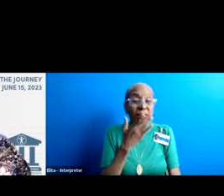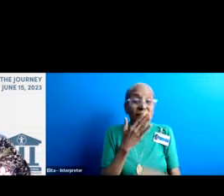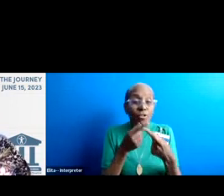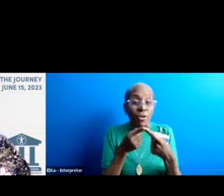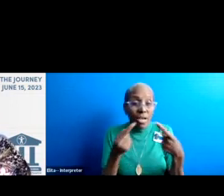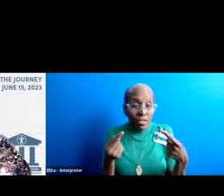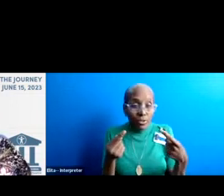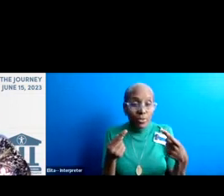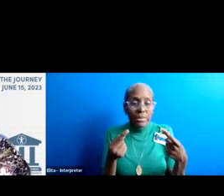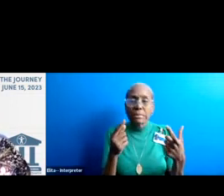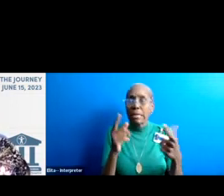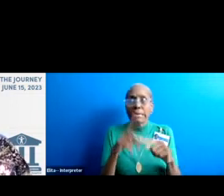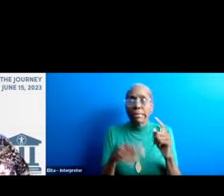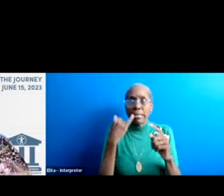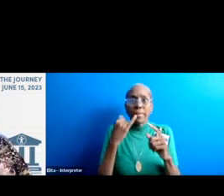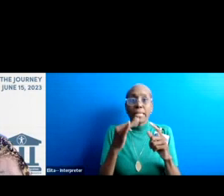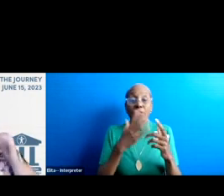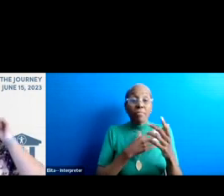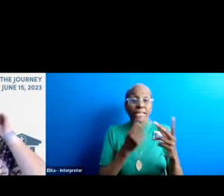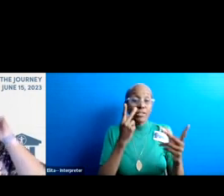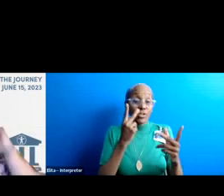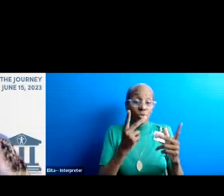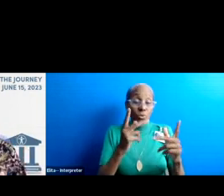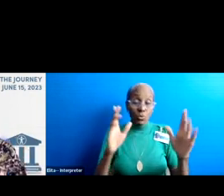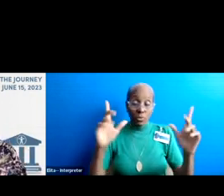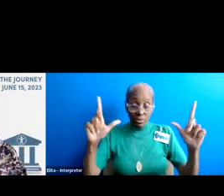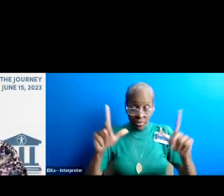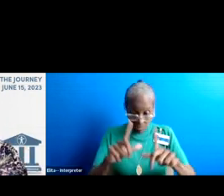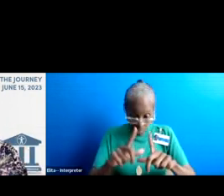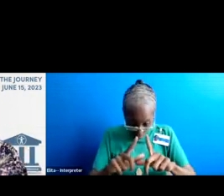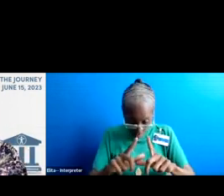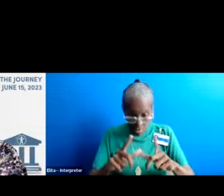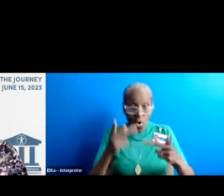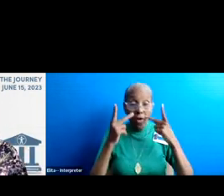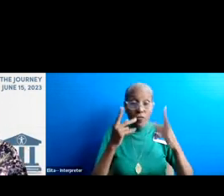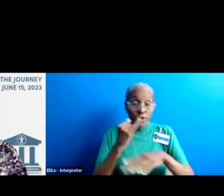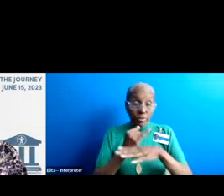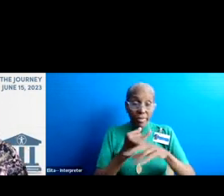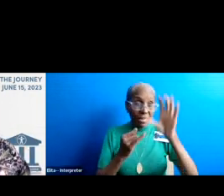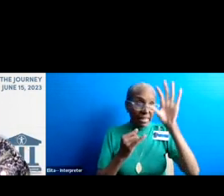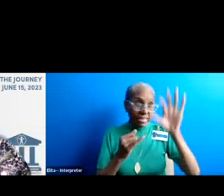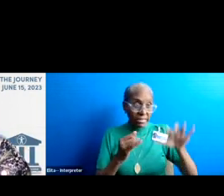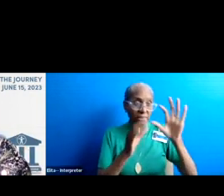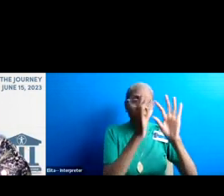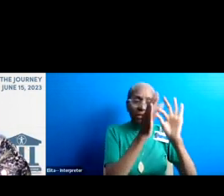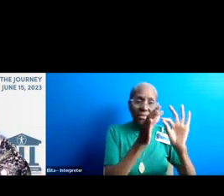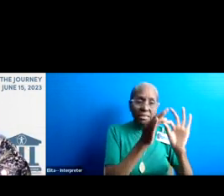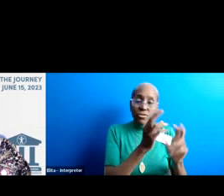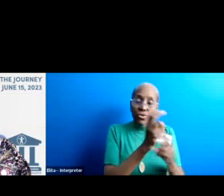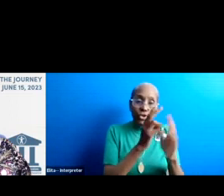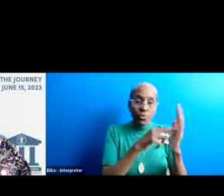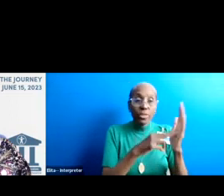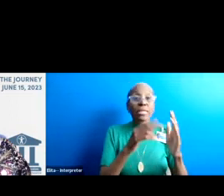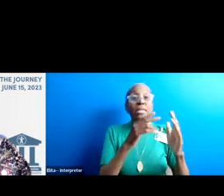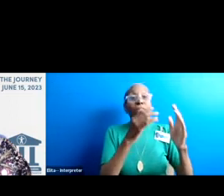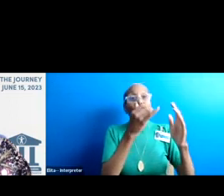wise. I could only imagine if my screen was smaller or if I had any sort of vision impairment, this text is very hard to read. Now, if I